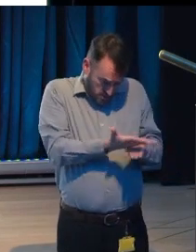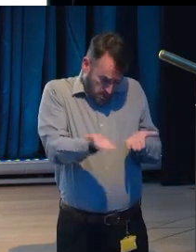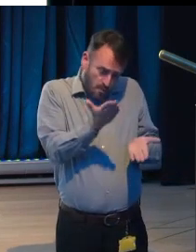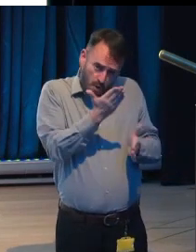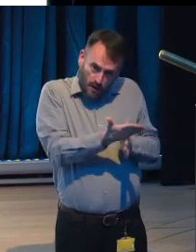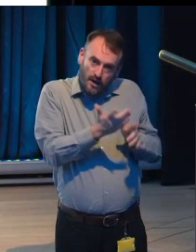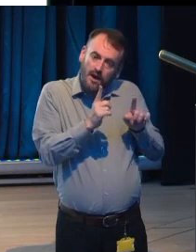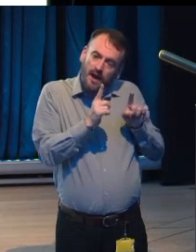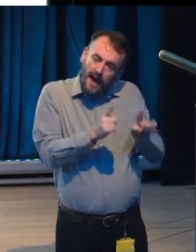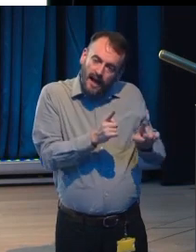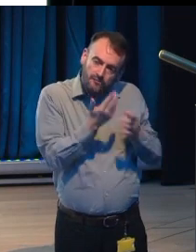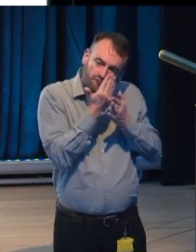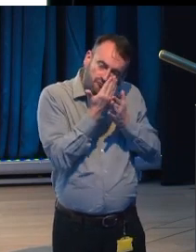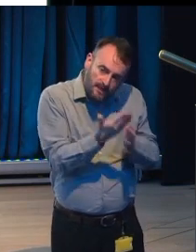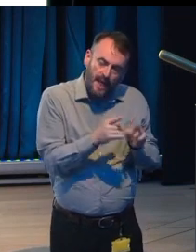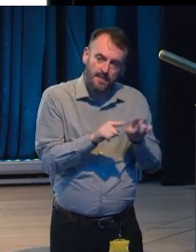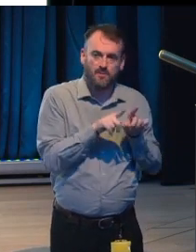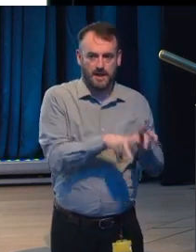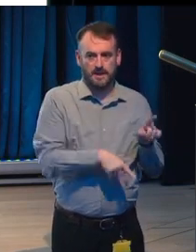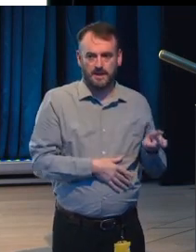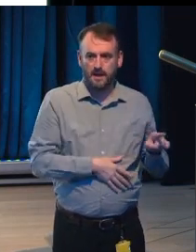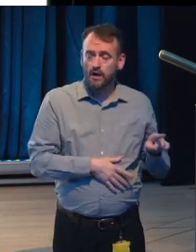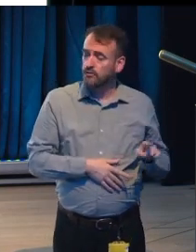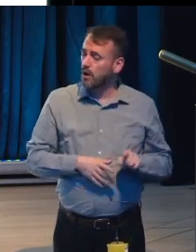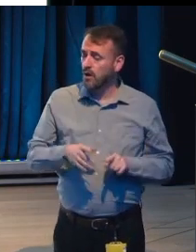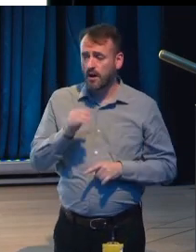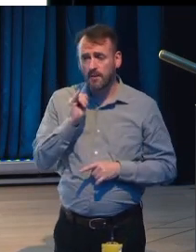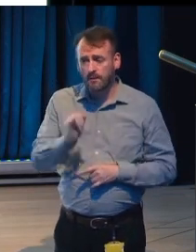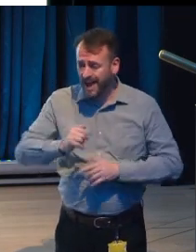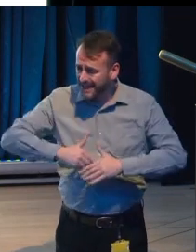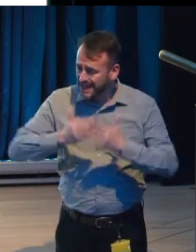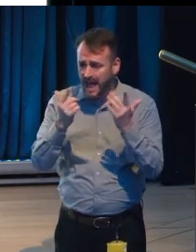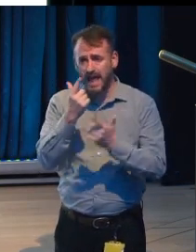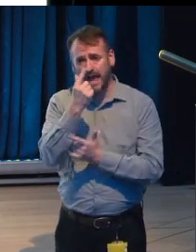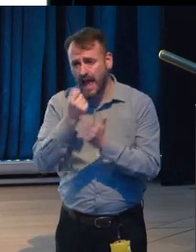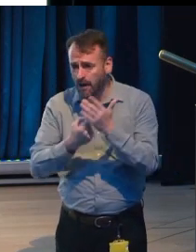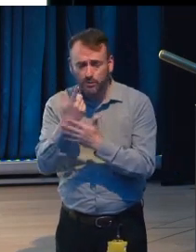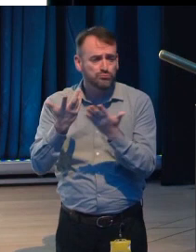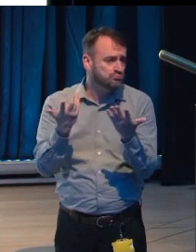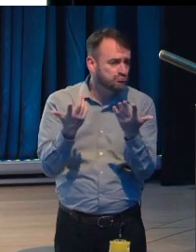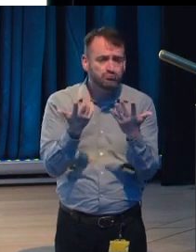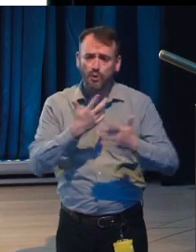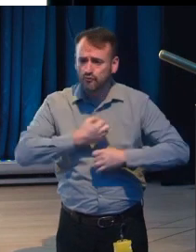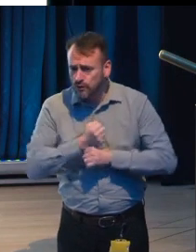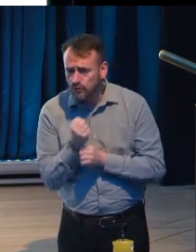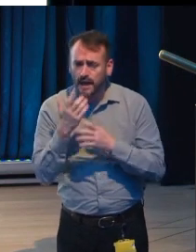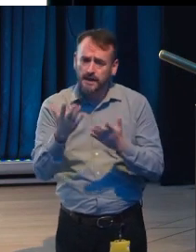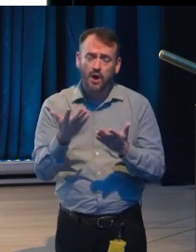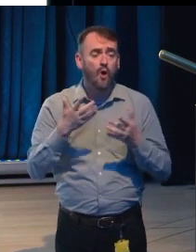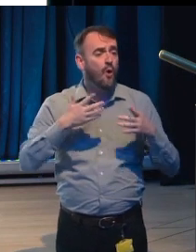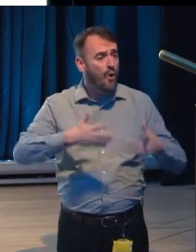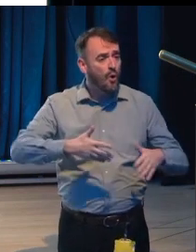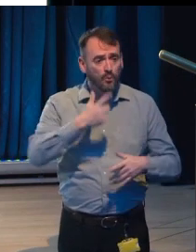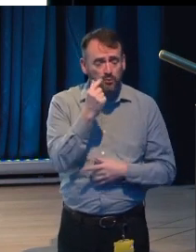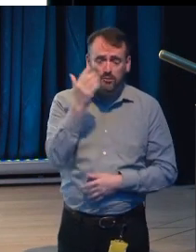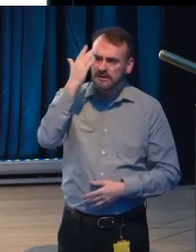such. So it's fine and it's normal to have bad days, to occasionally feel frustrated, maybe even daydream about doing something completely different once